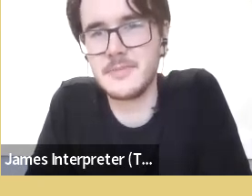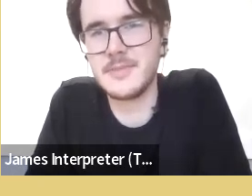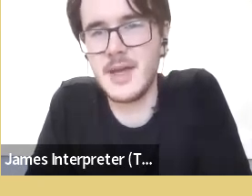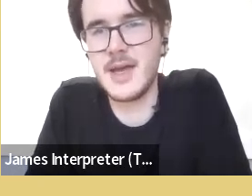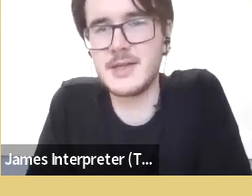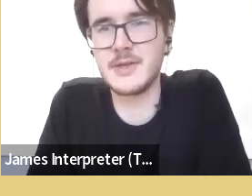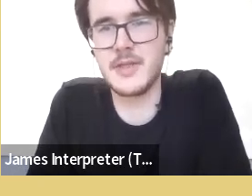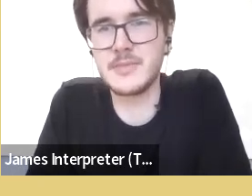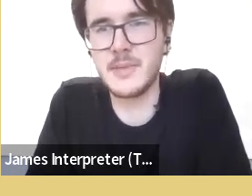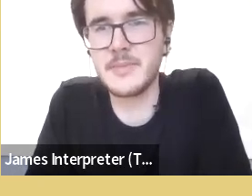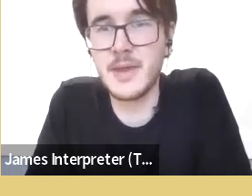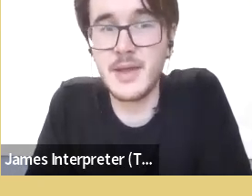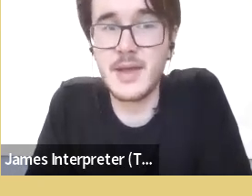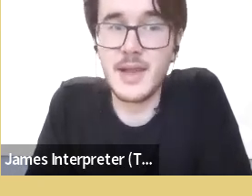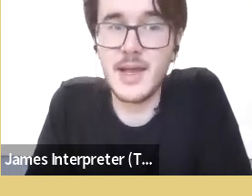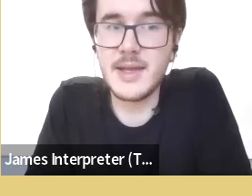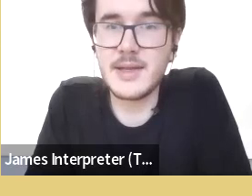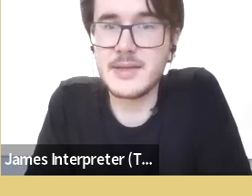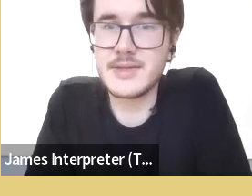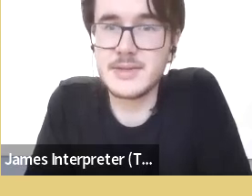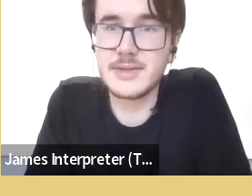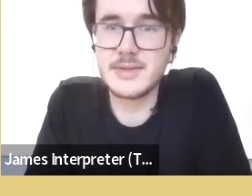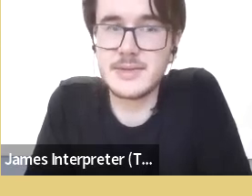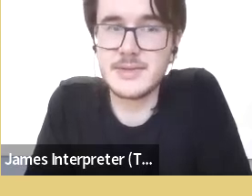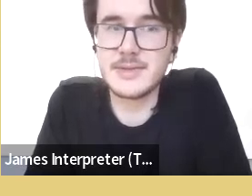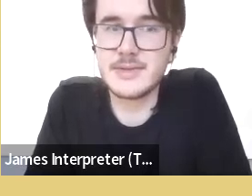you. It ends on a thumbs up. Like.